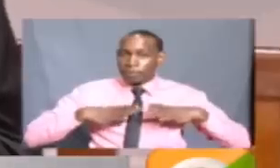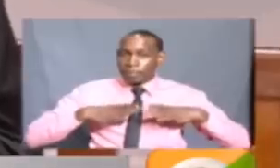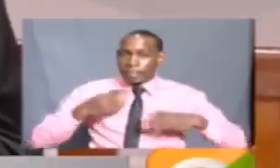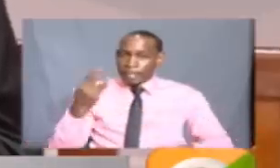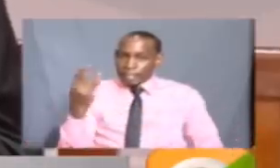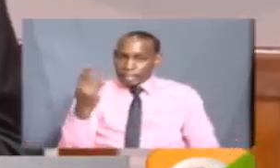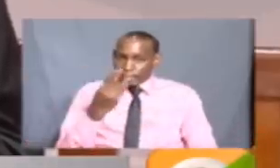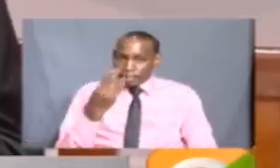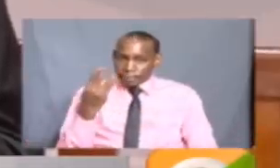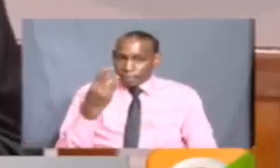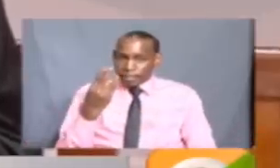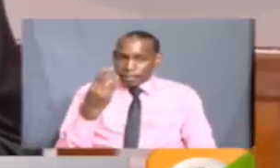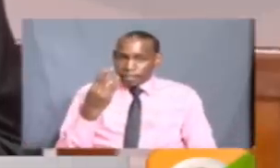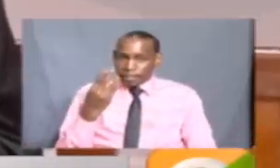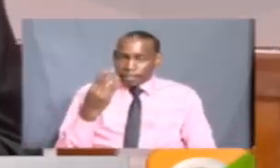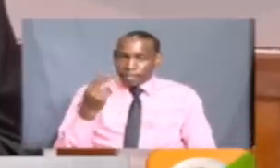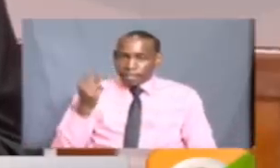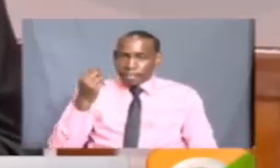April